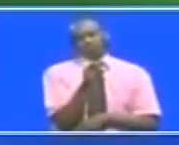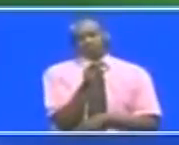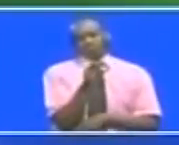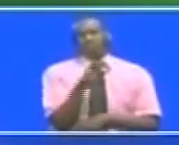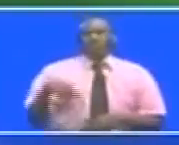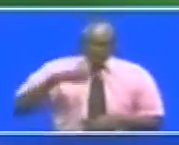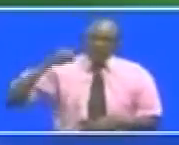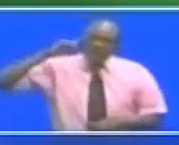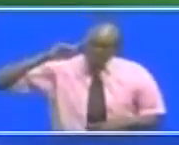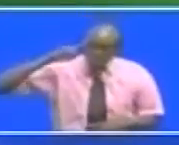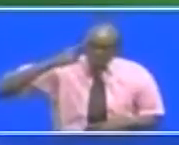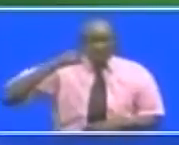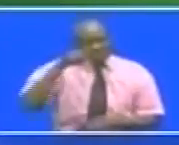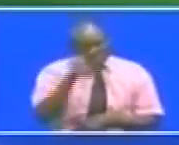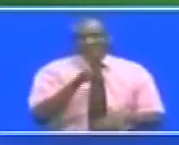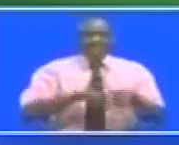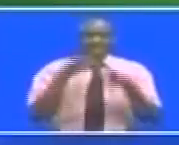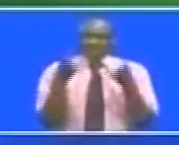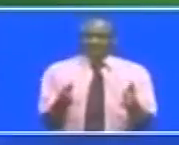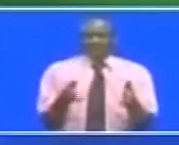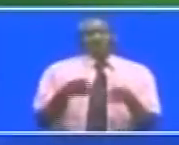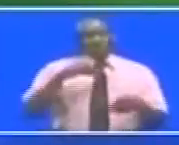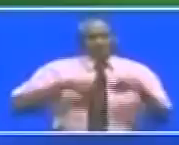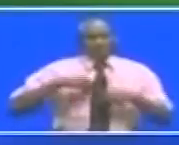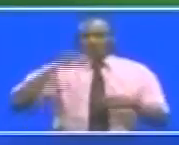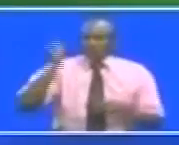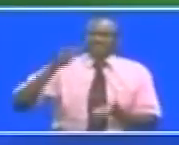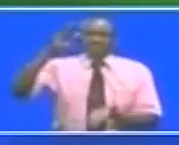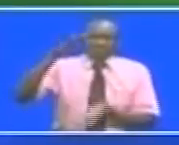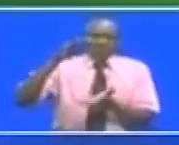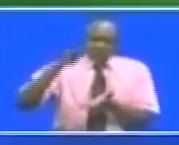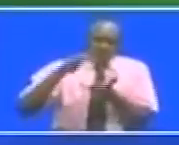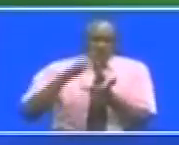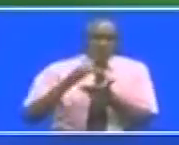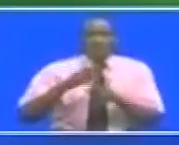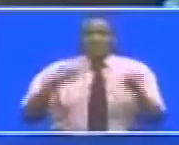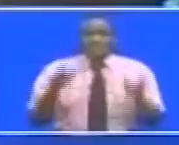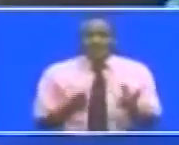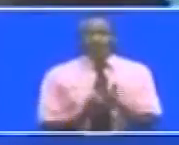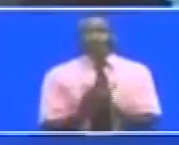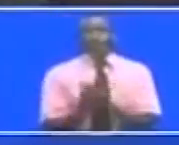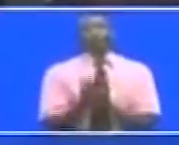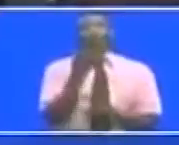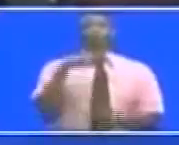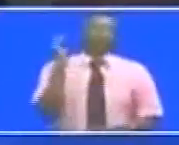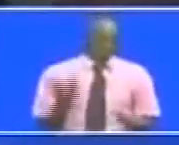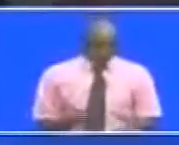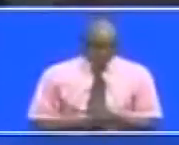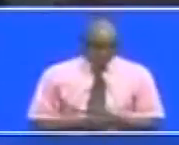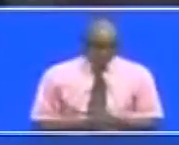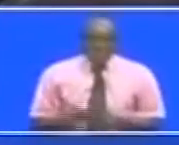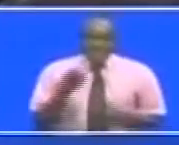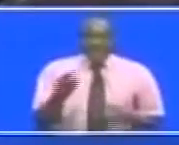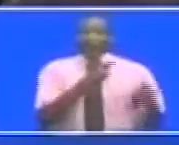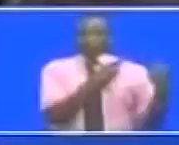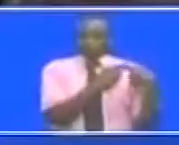We thought we, at this time, should be lessened, but it is growing. Accountability is still an issue